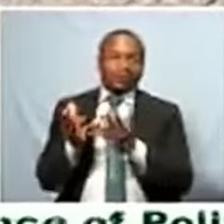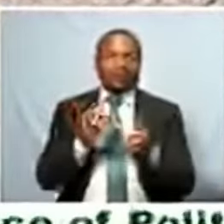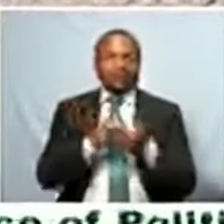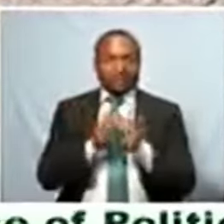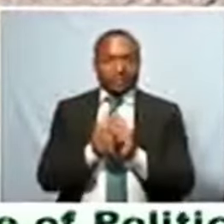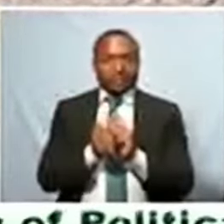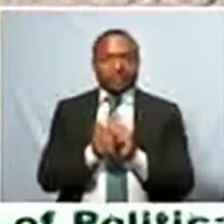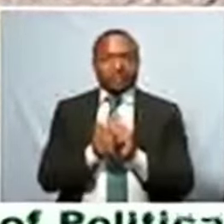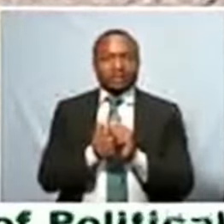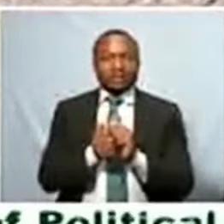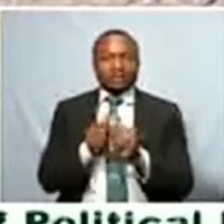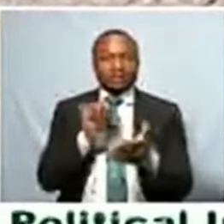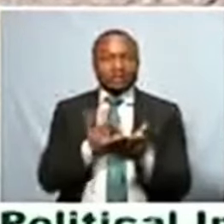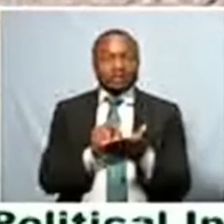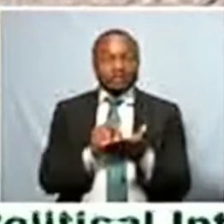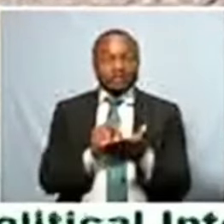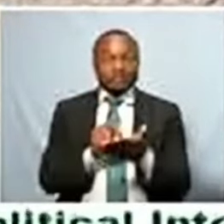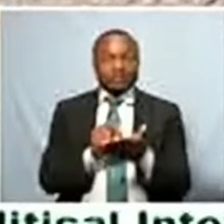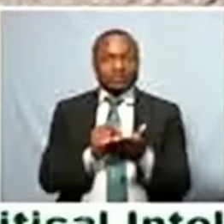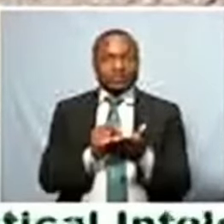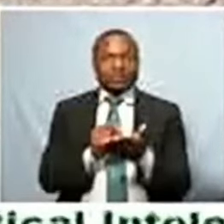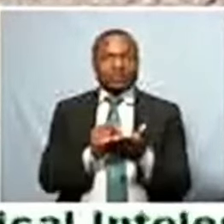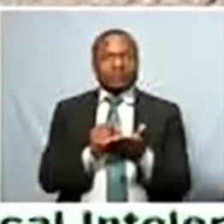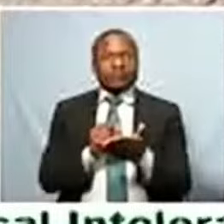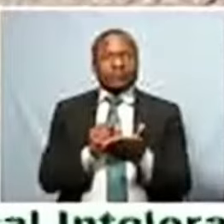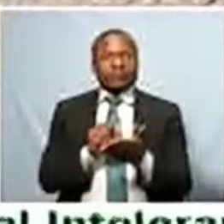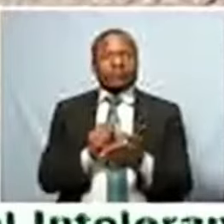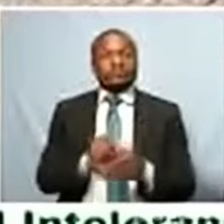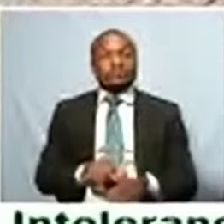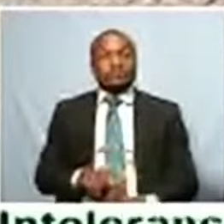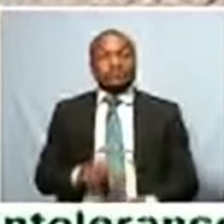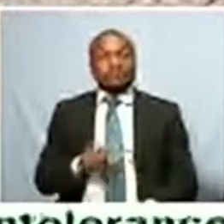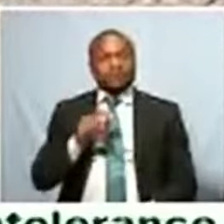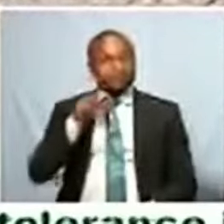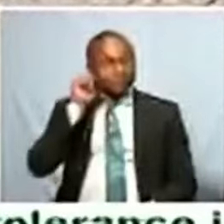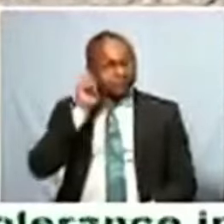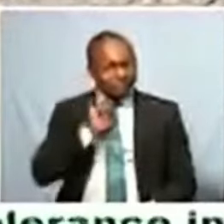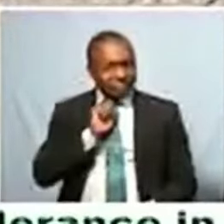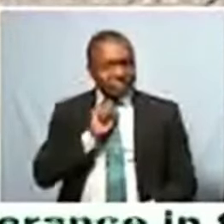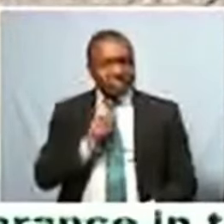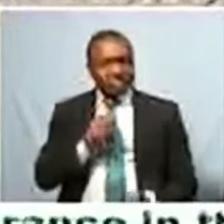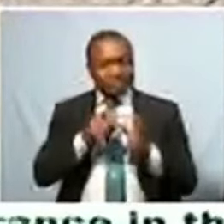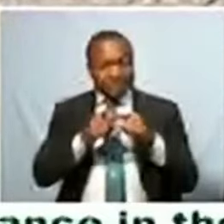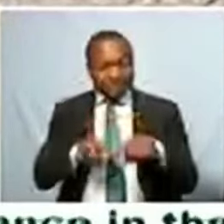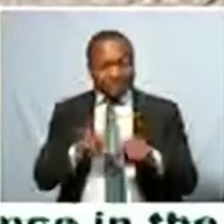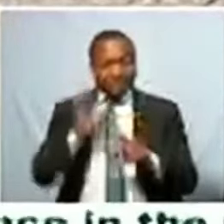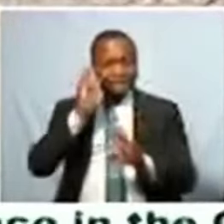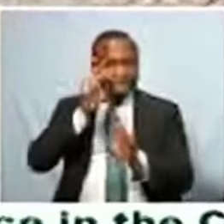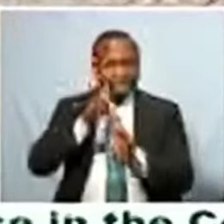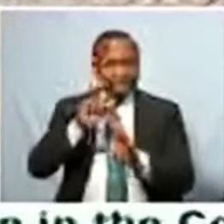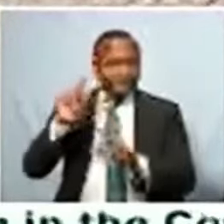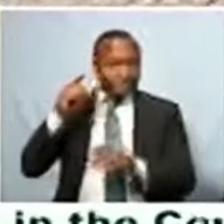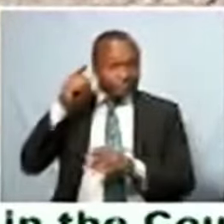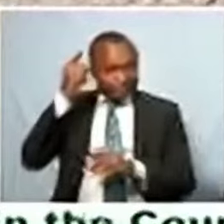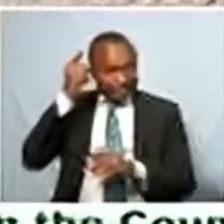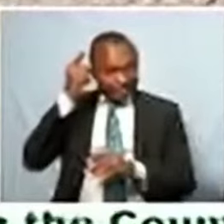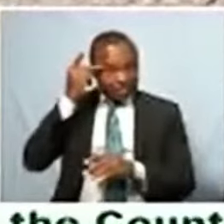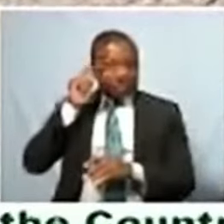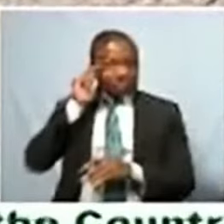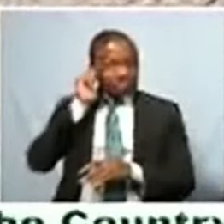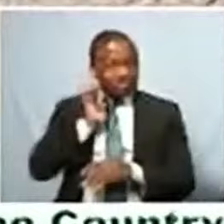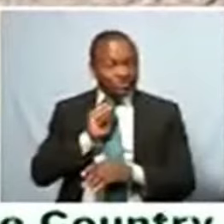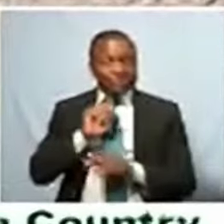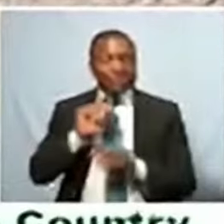Intolerance is the opposite of tolerance. Does intolerance exist, and specifically political intolerance?